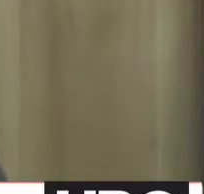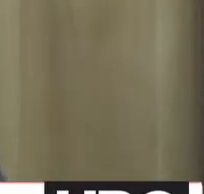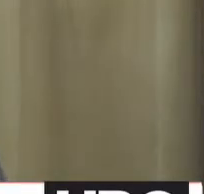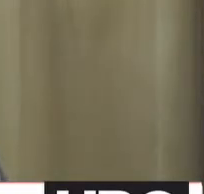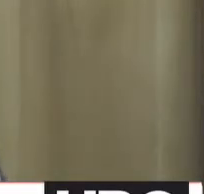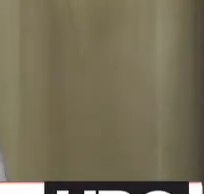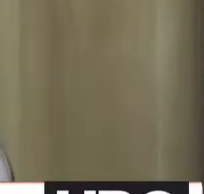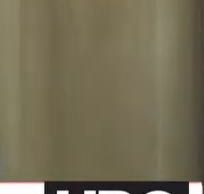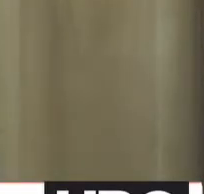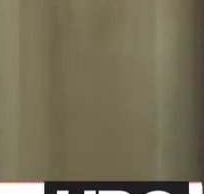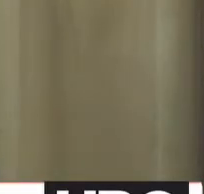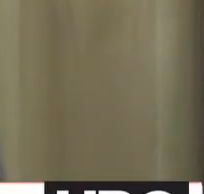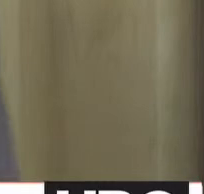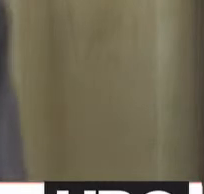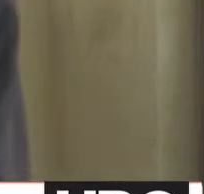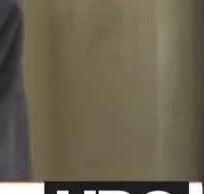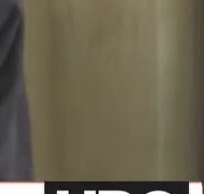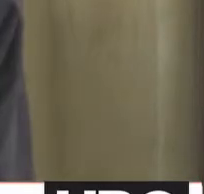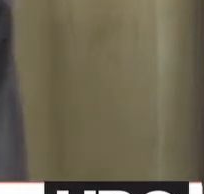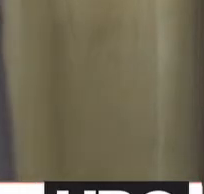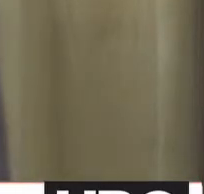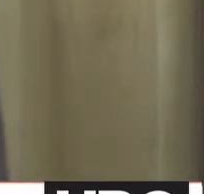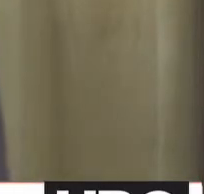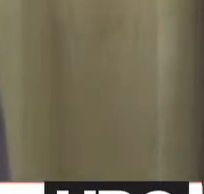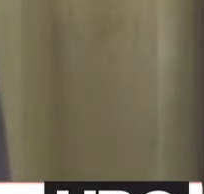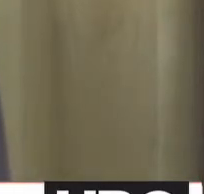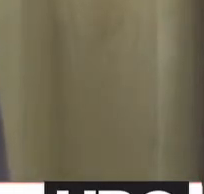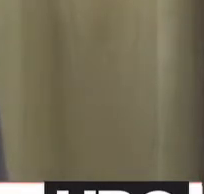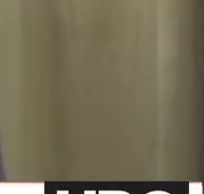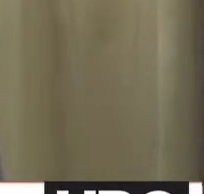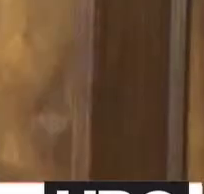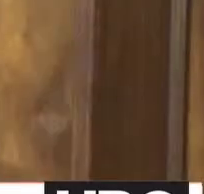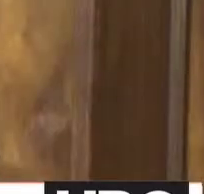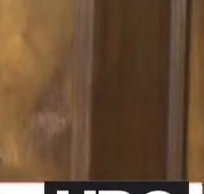please all of us are going to speak brenda